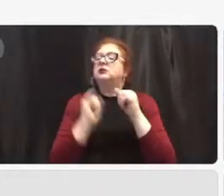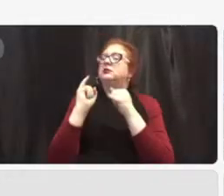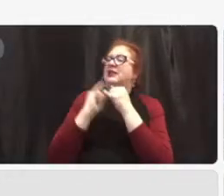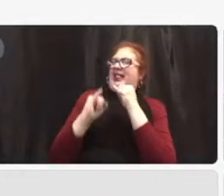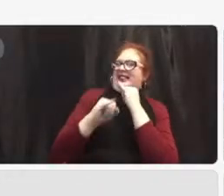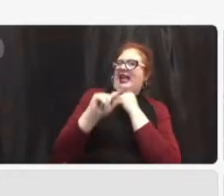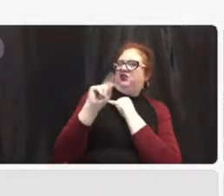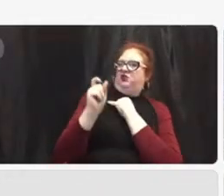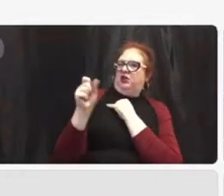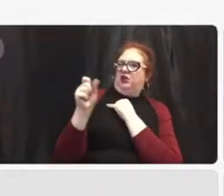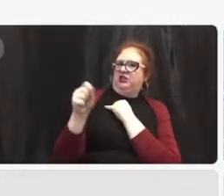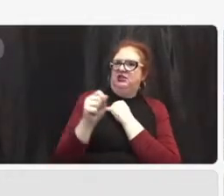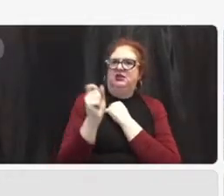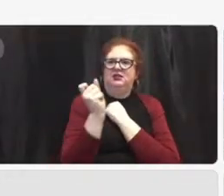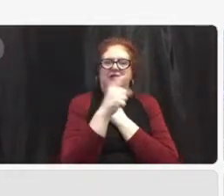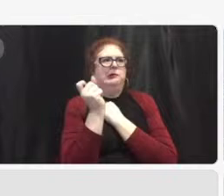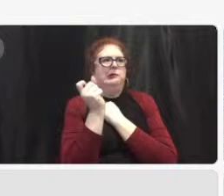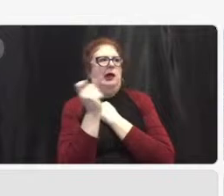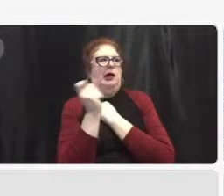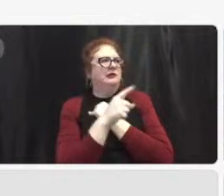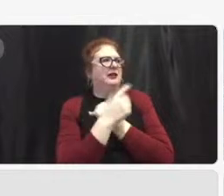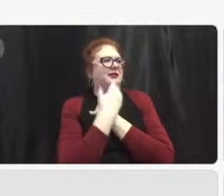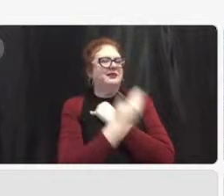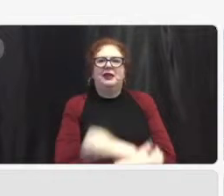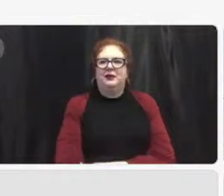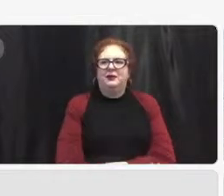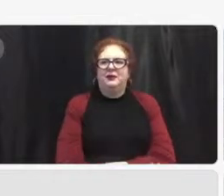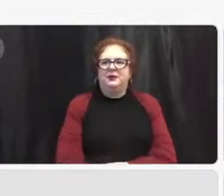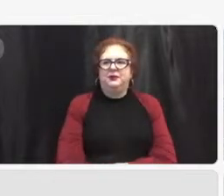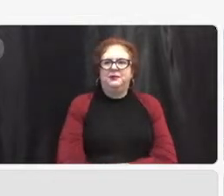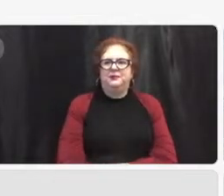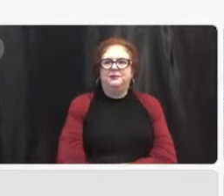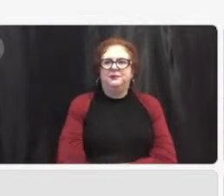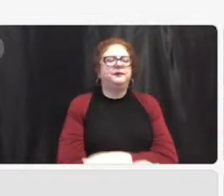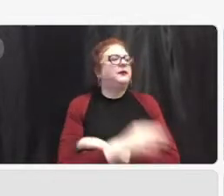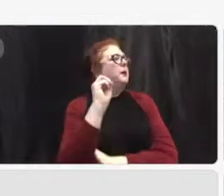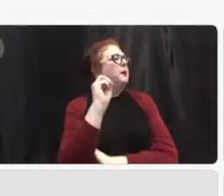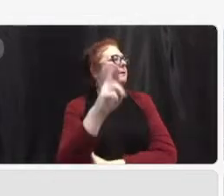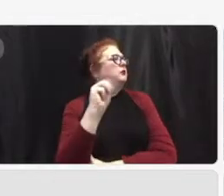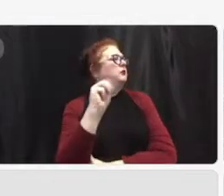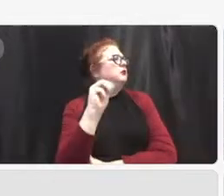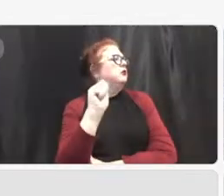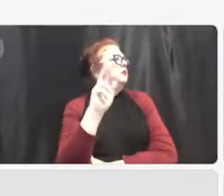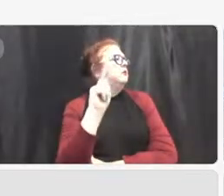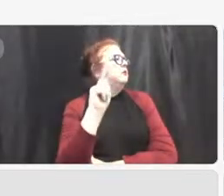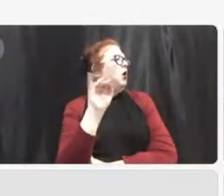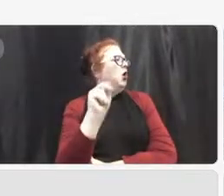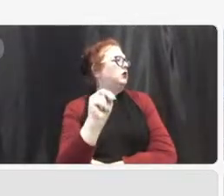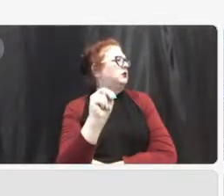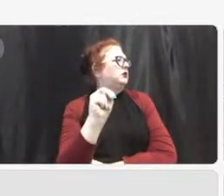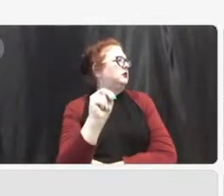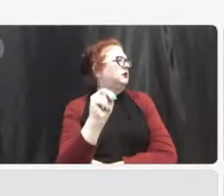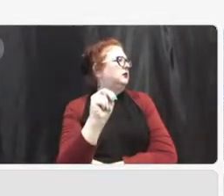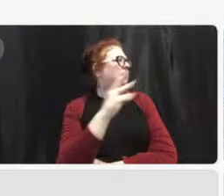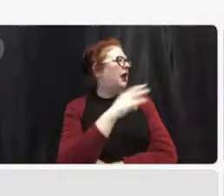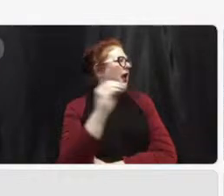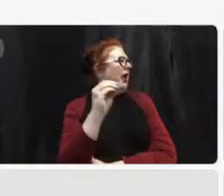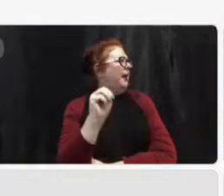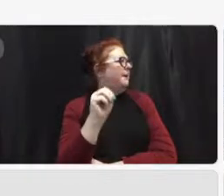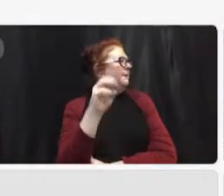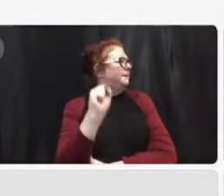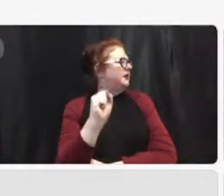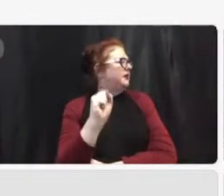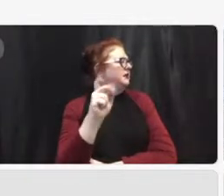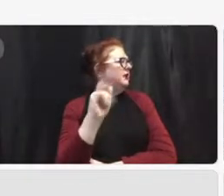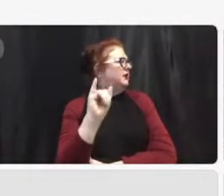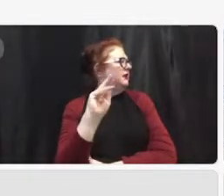last issue. Look at me asking all these questions. Thank you, Ms. Lee. Thank you. Thank you, ma'am. Mr. Martin? And Ms. King, for either